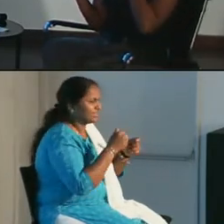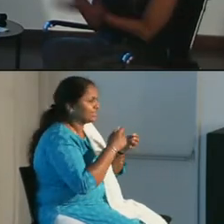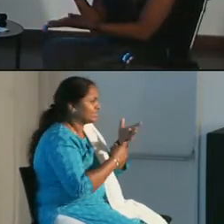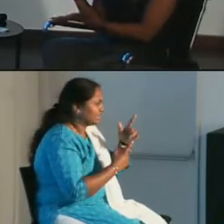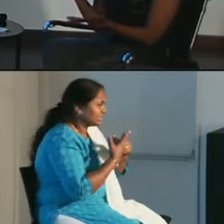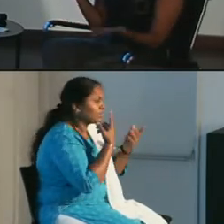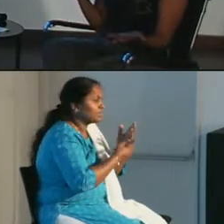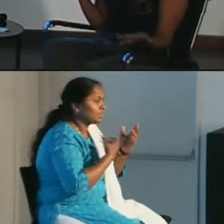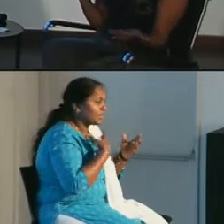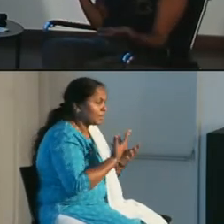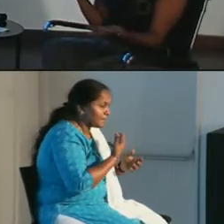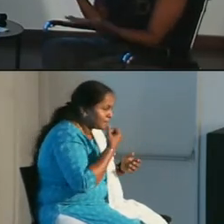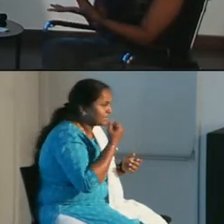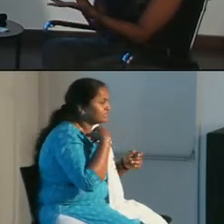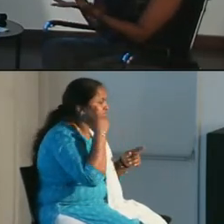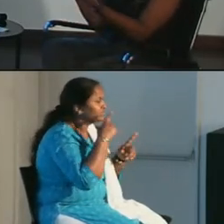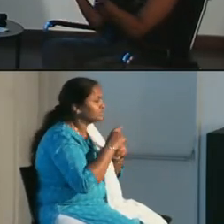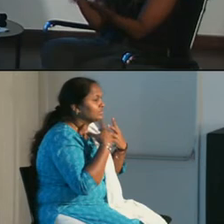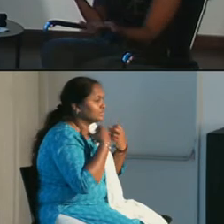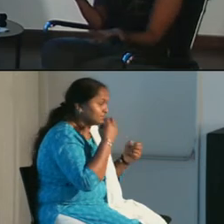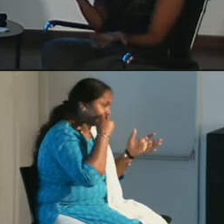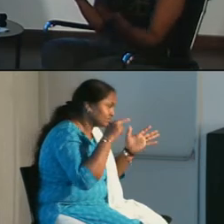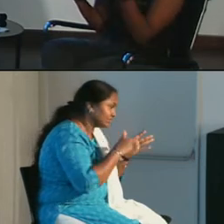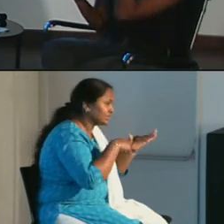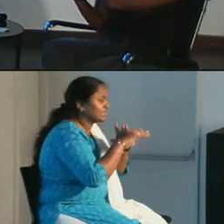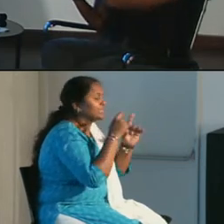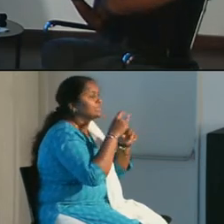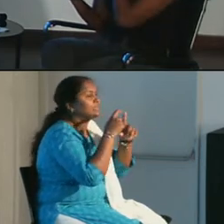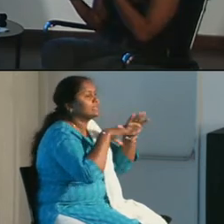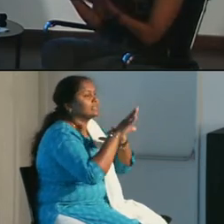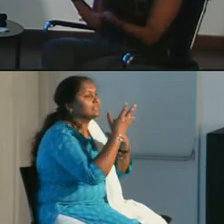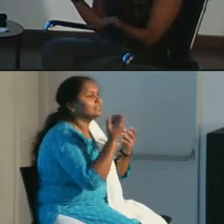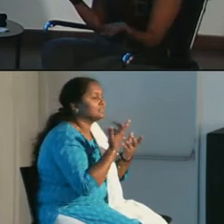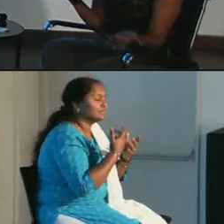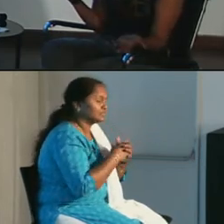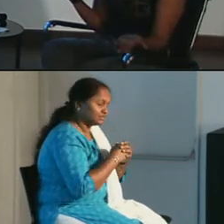mean, one of the best graffitis I have seen were in Delhi.